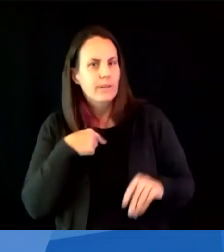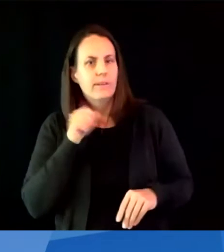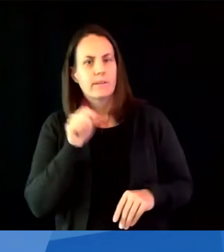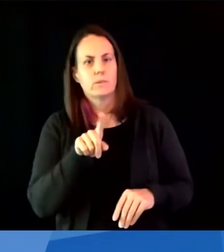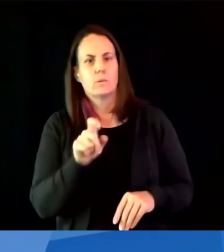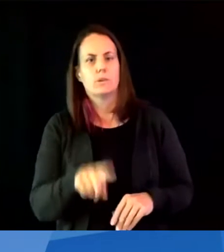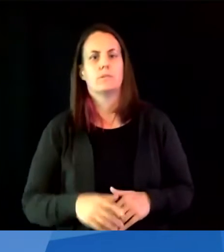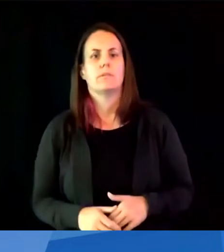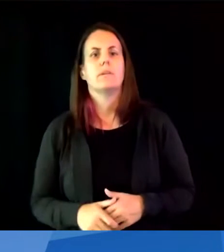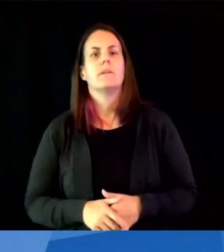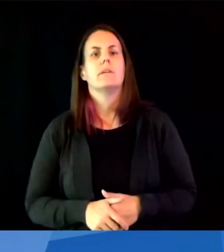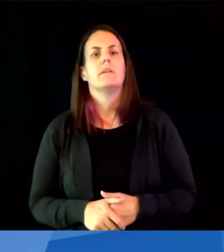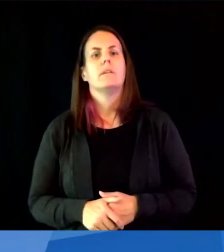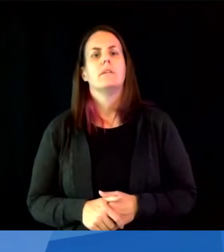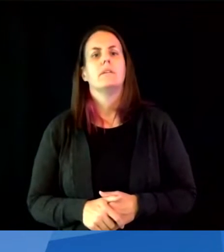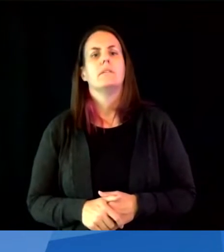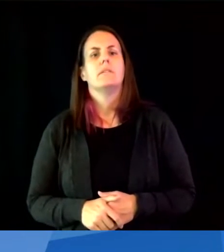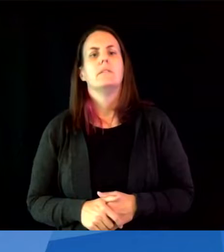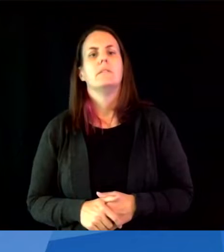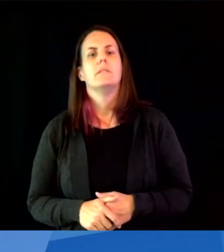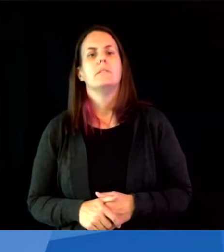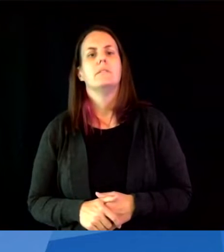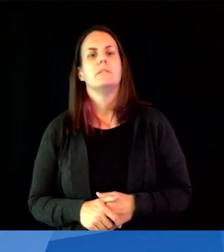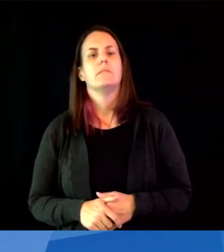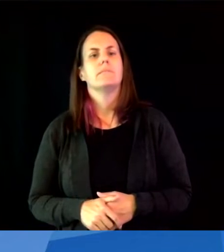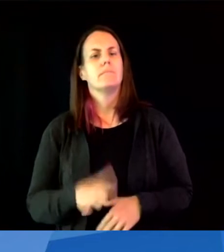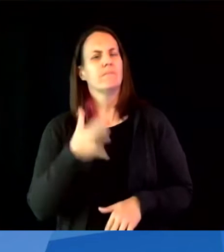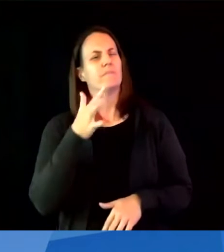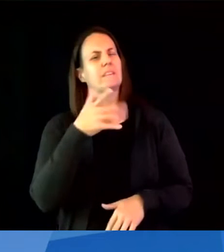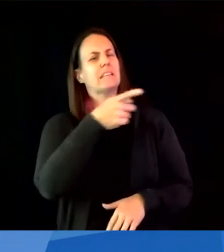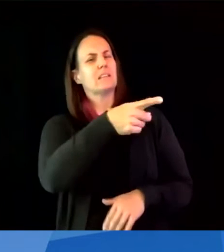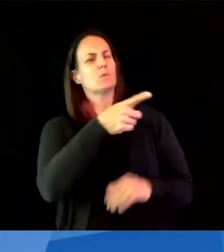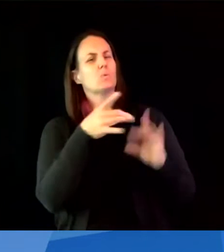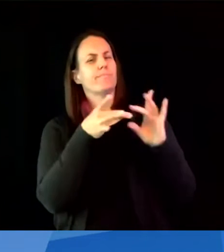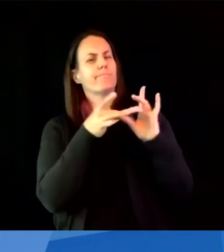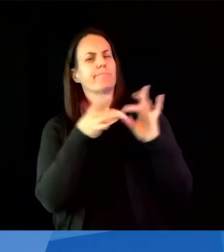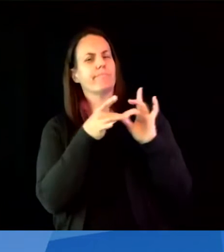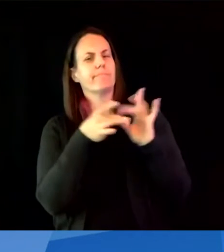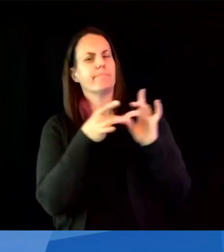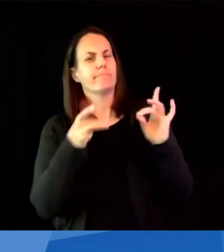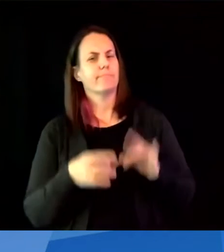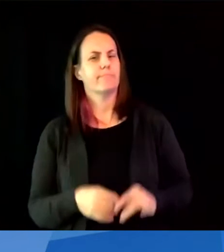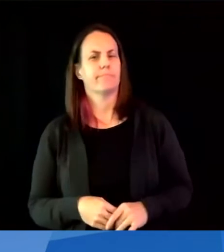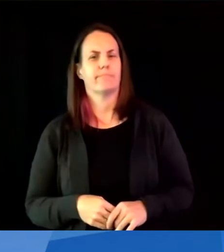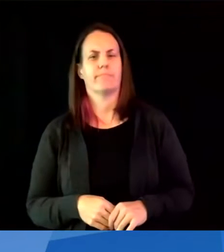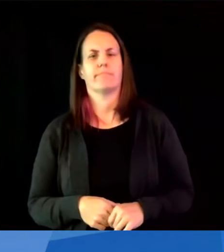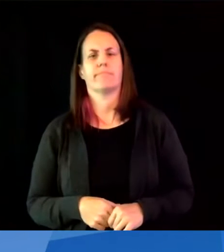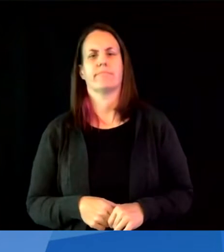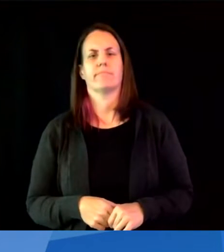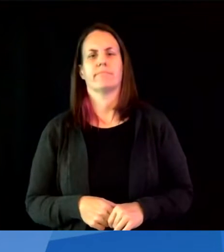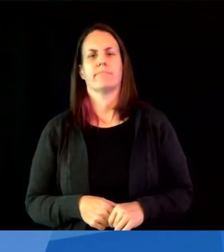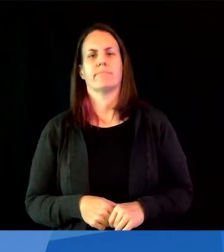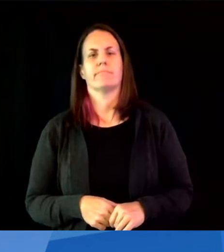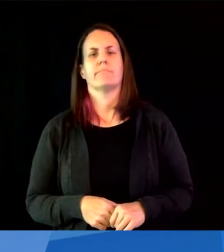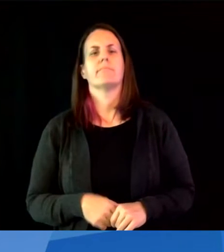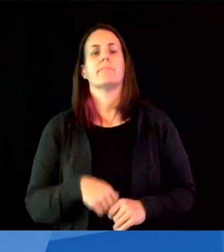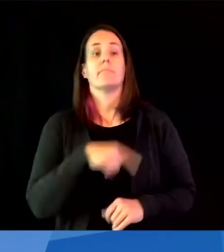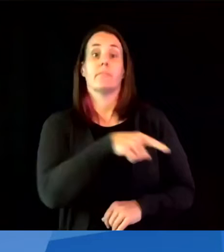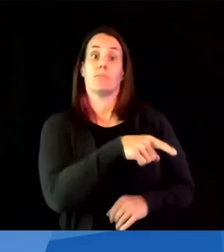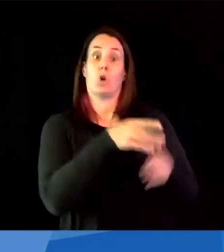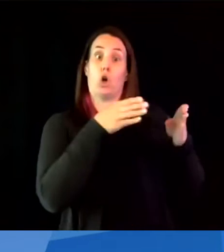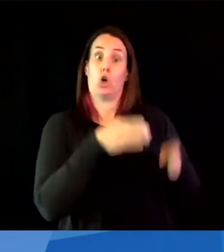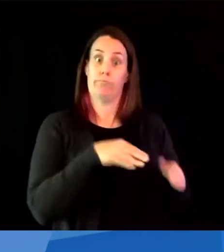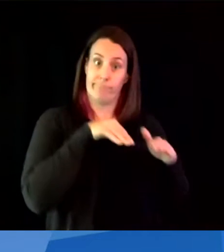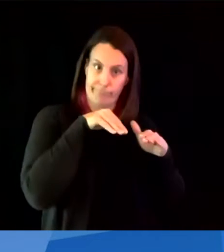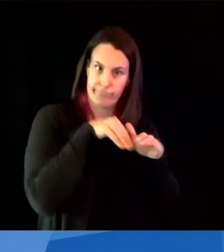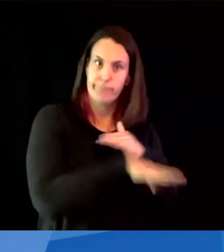be served at this facility. What if the patient all of a sudden takes a dip or deteriorates? Will that